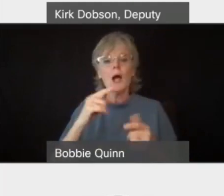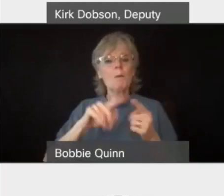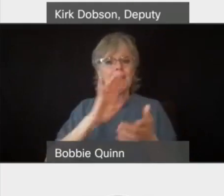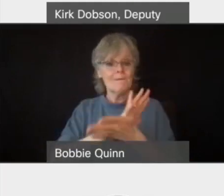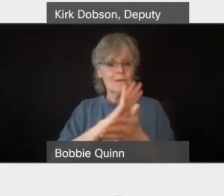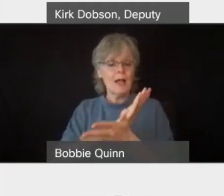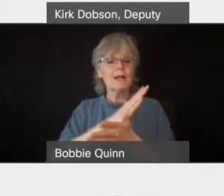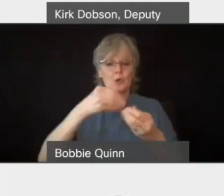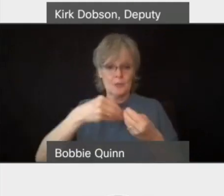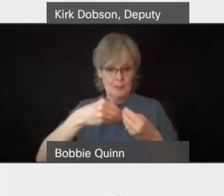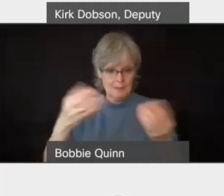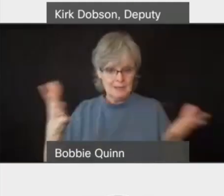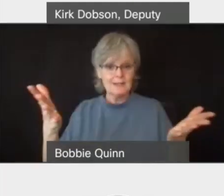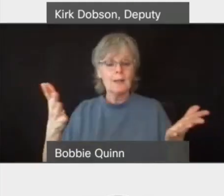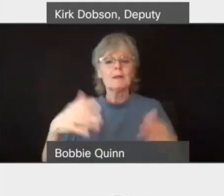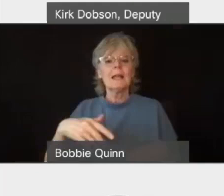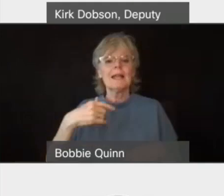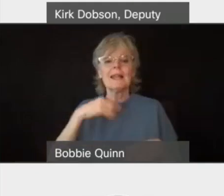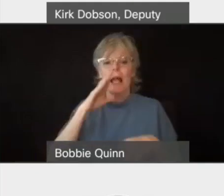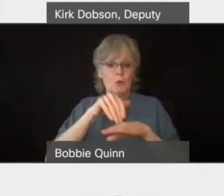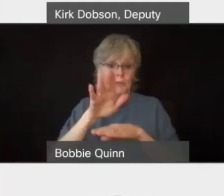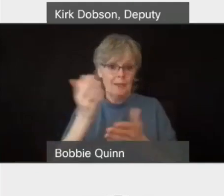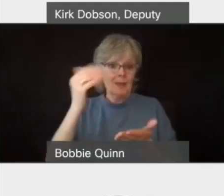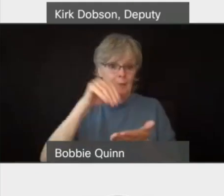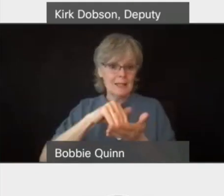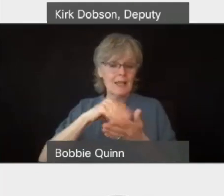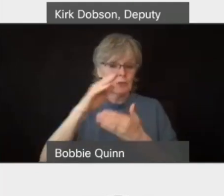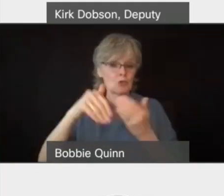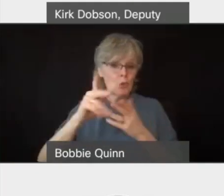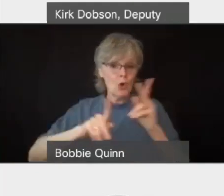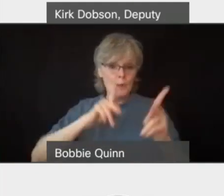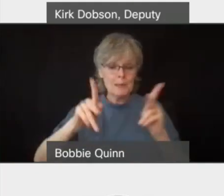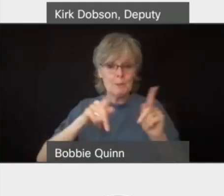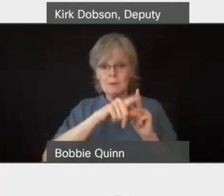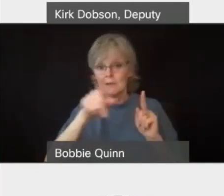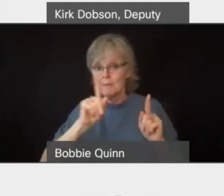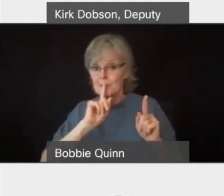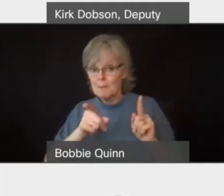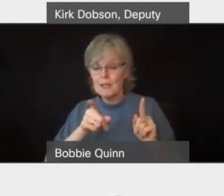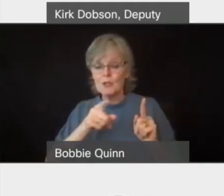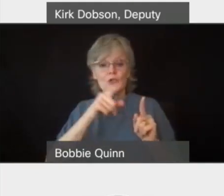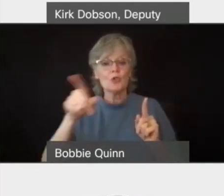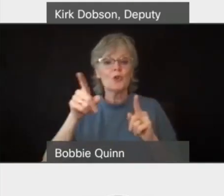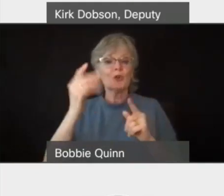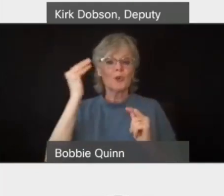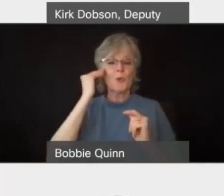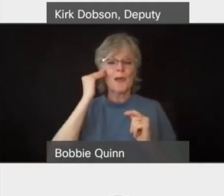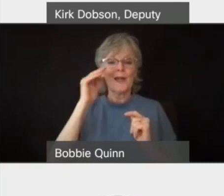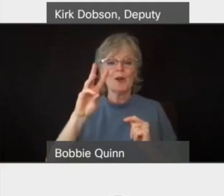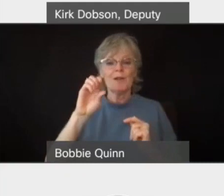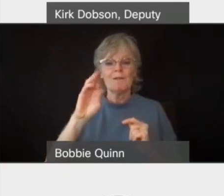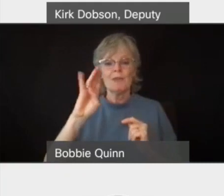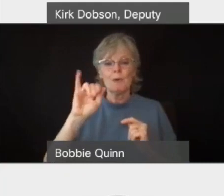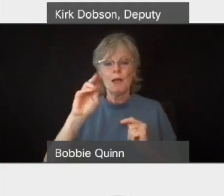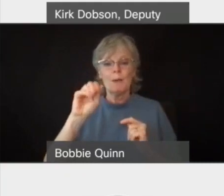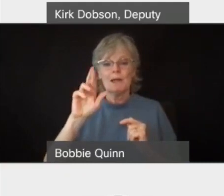disseminated, and I can send them out again to all parties to make sure you are available of these webinars that will run